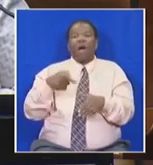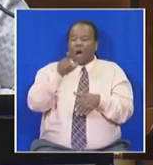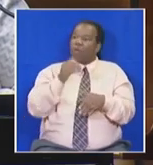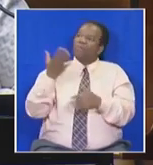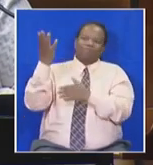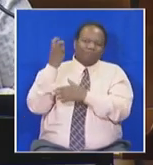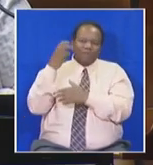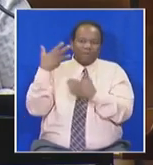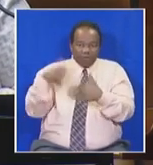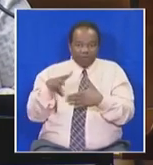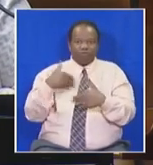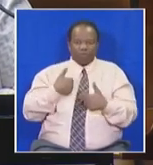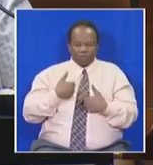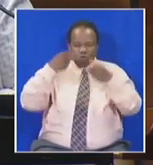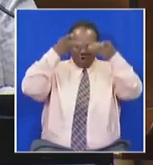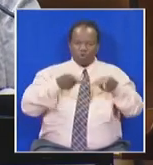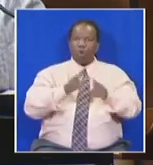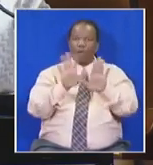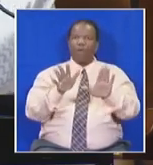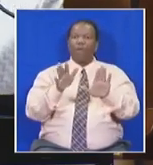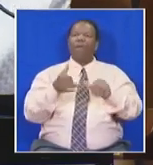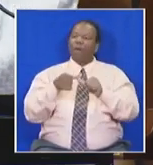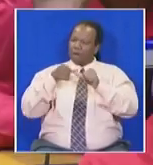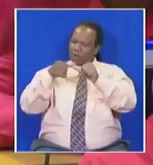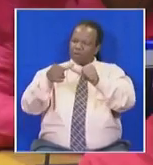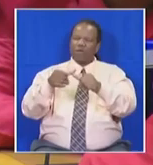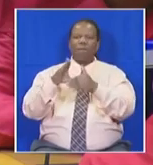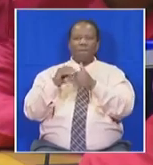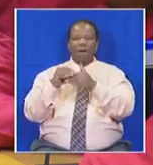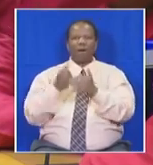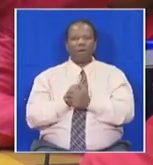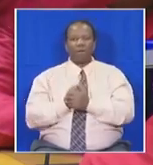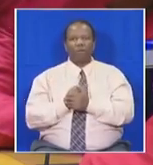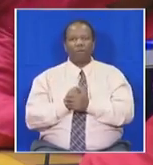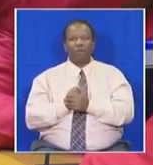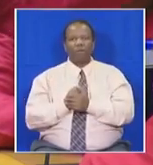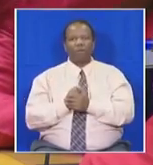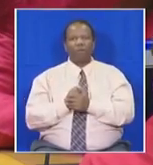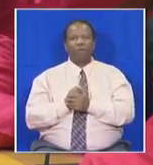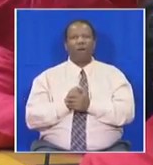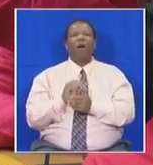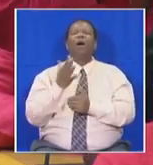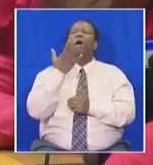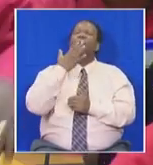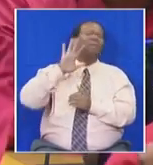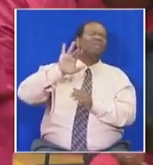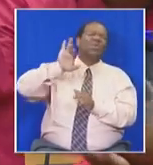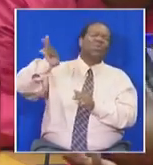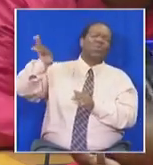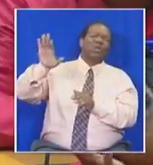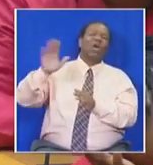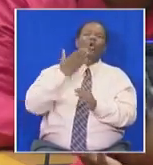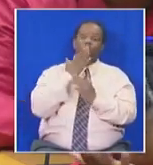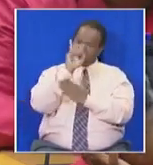matter. Please proceed, Honorable Gardee. It did not go to do his population. Don't concentrate on him.